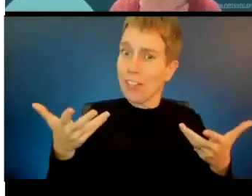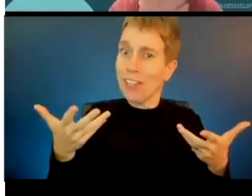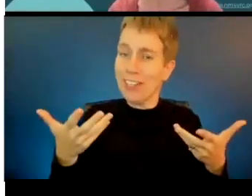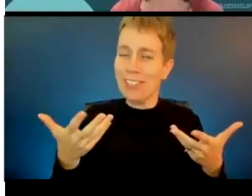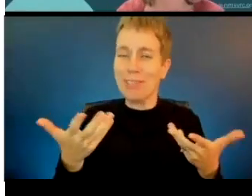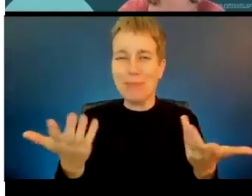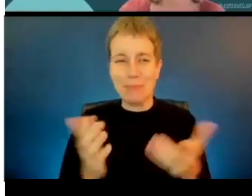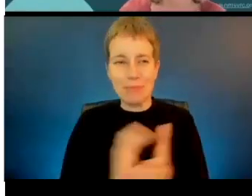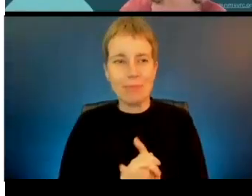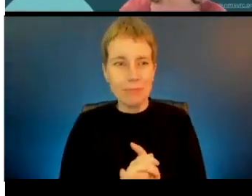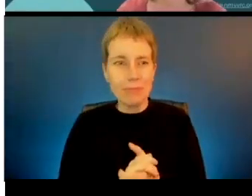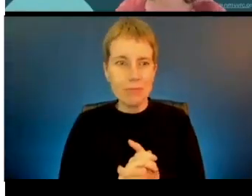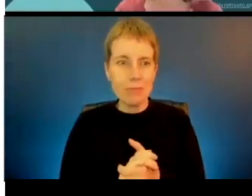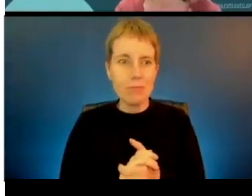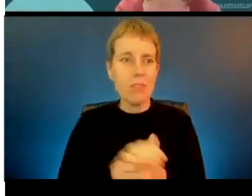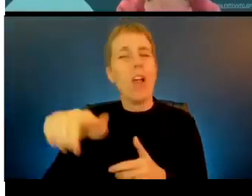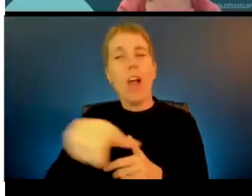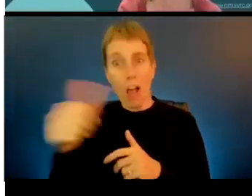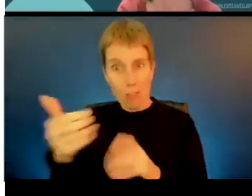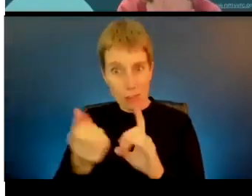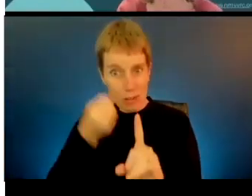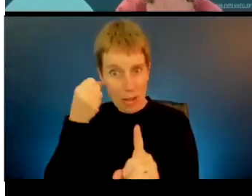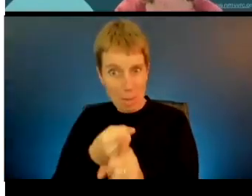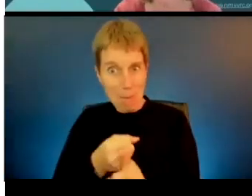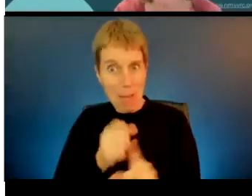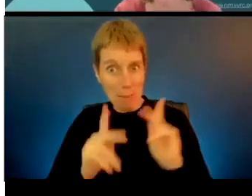What else impacts the response is, again,